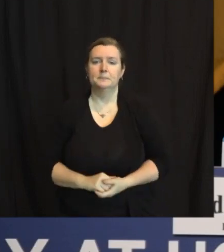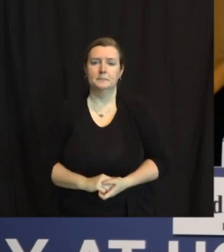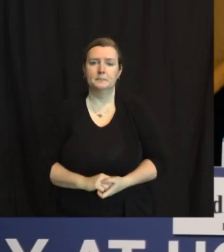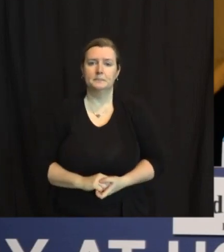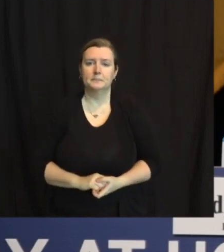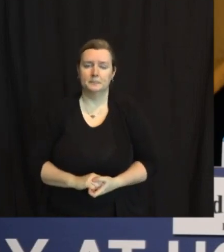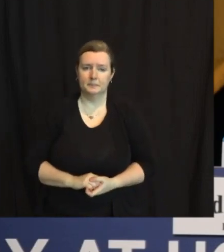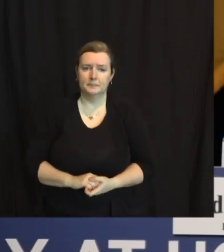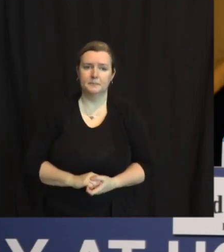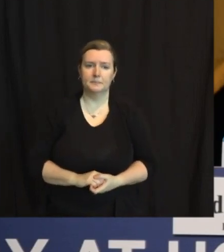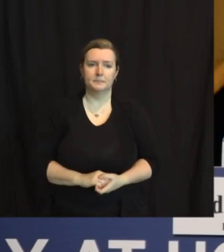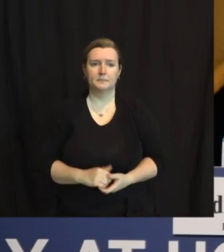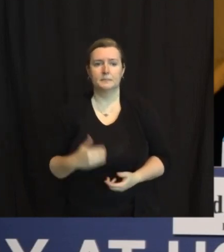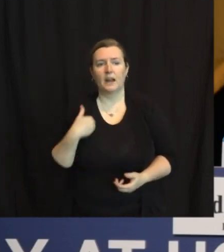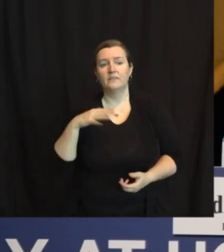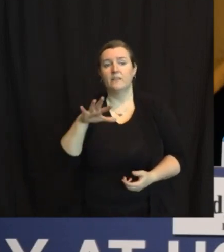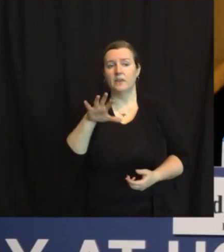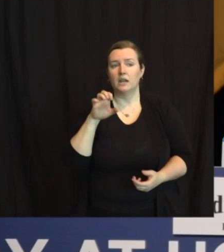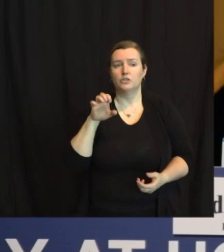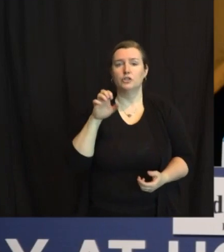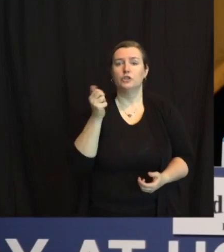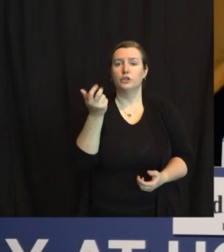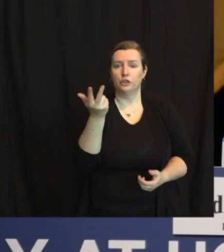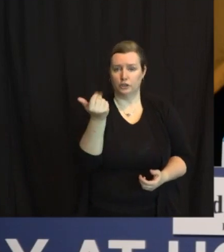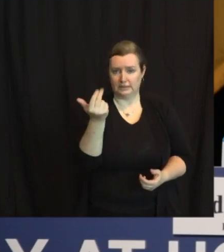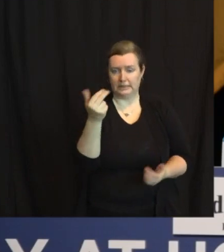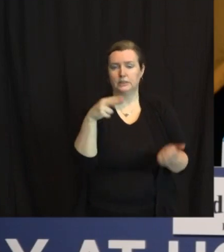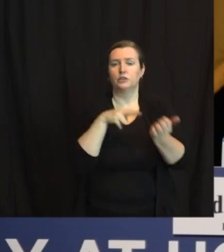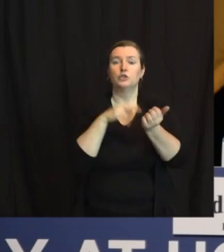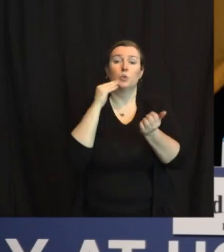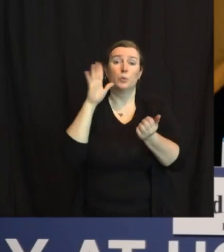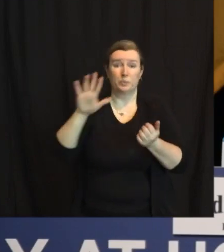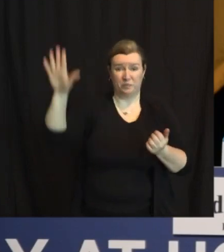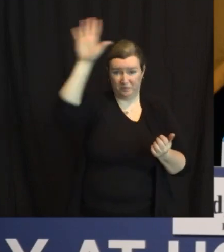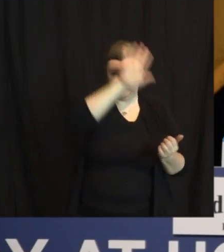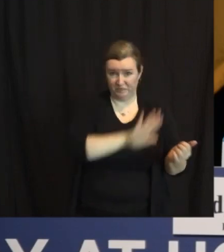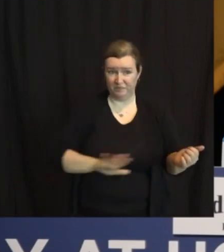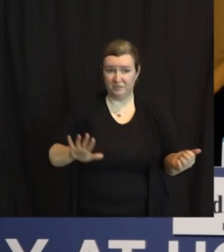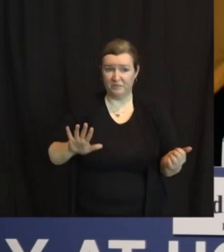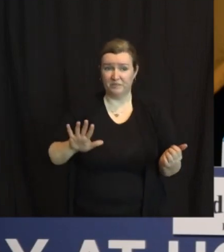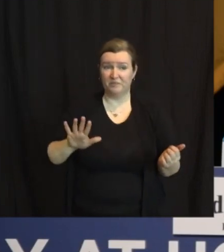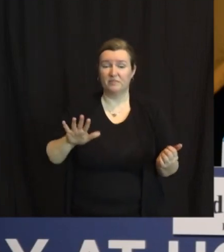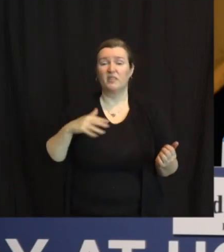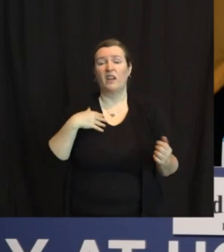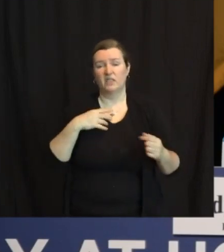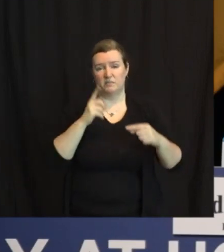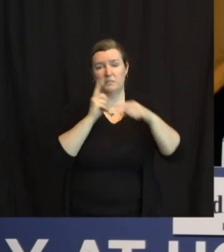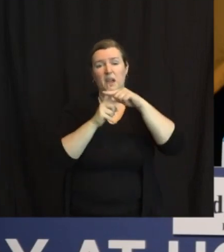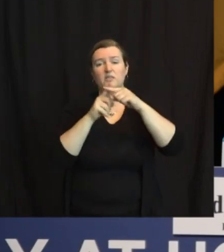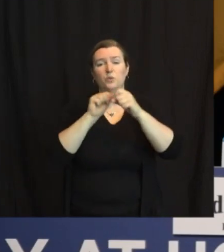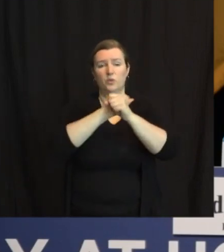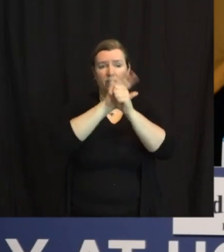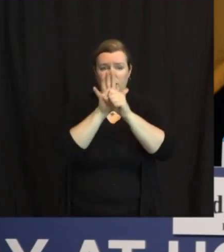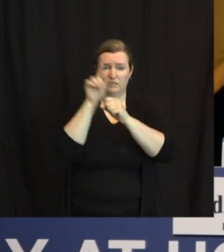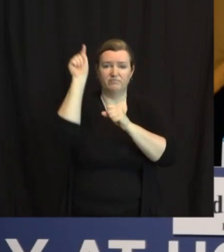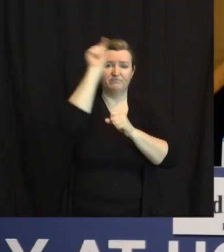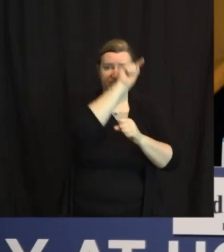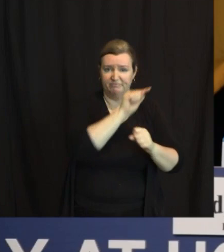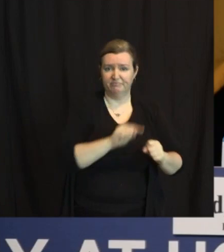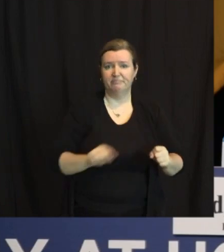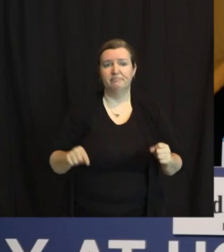There are 513 long-term care facilities right now reporting COVID-19 cases for